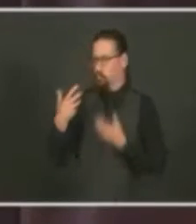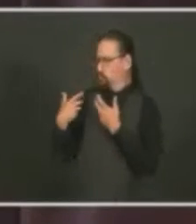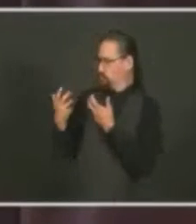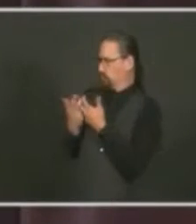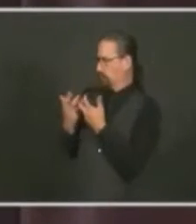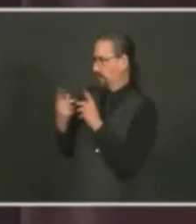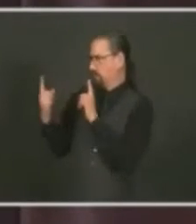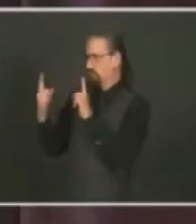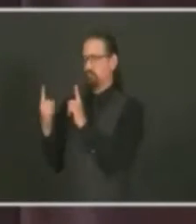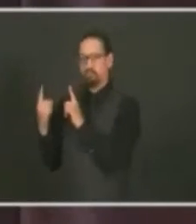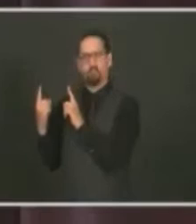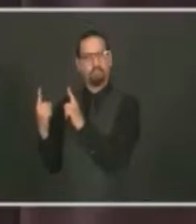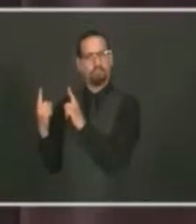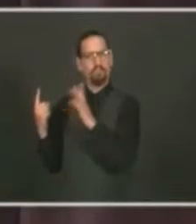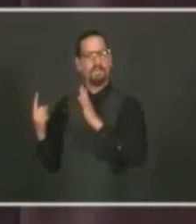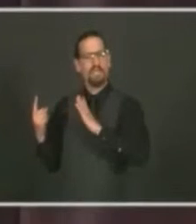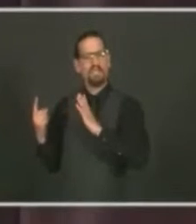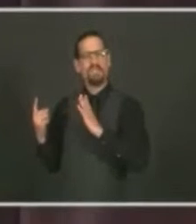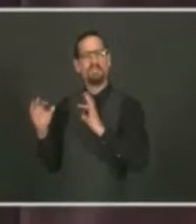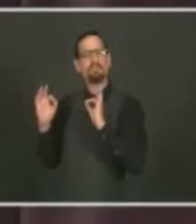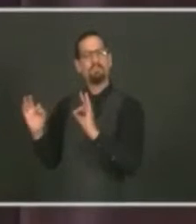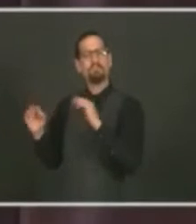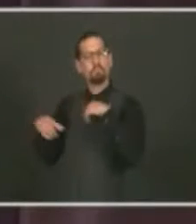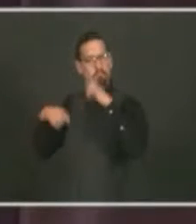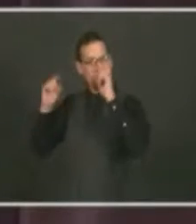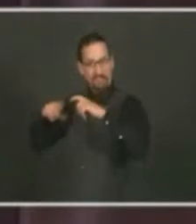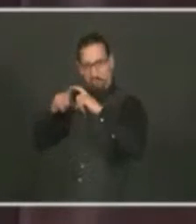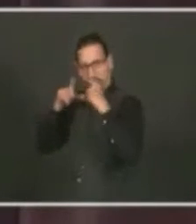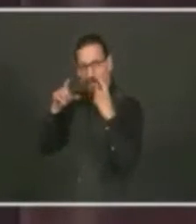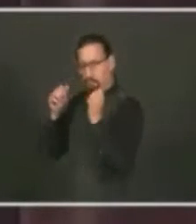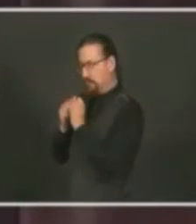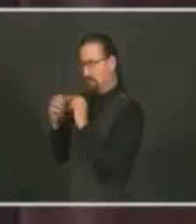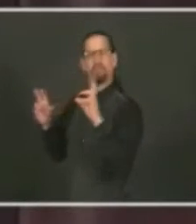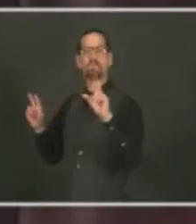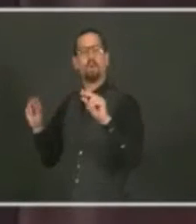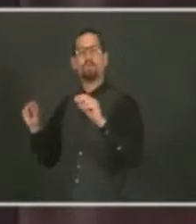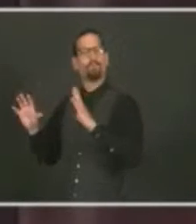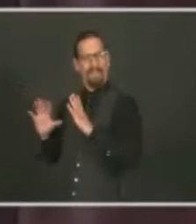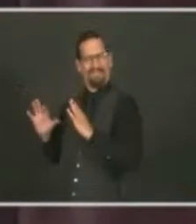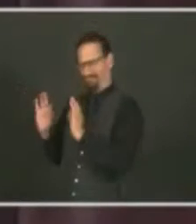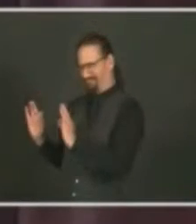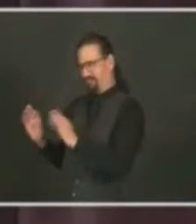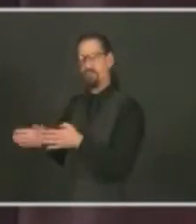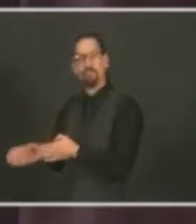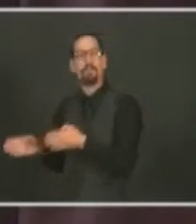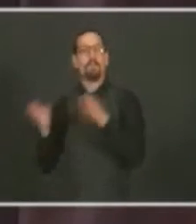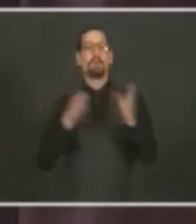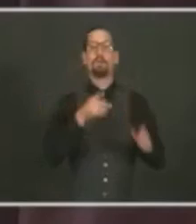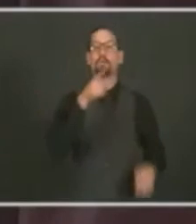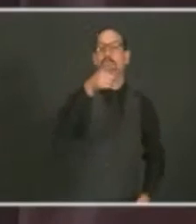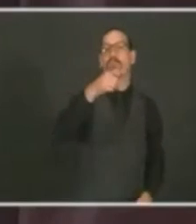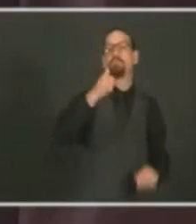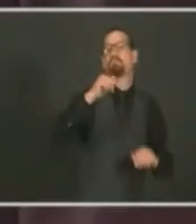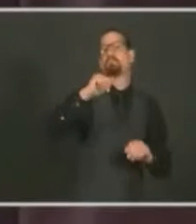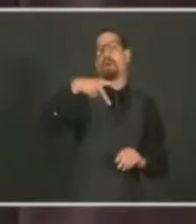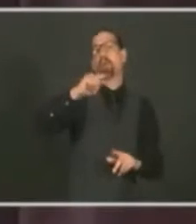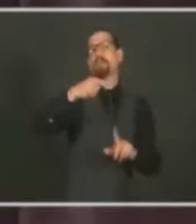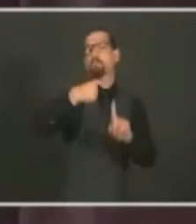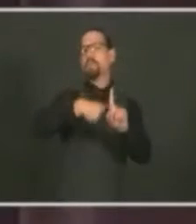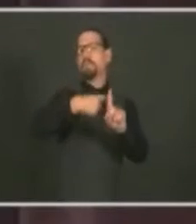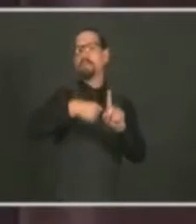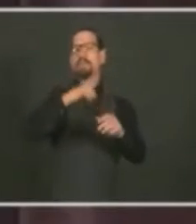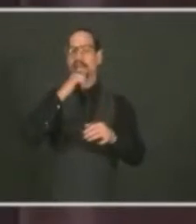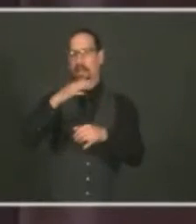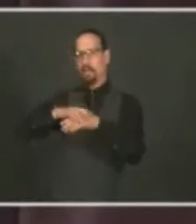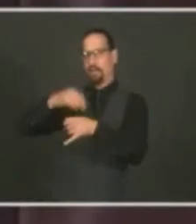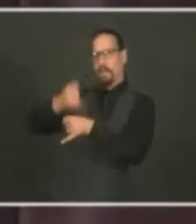apartment, hang out with your roommates in your apartment, not with the people, if you're renting an apartment in a house,